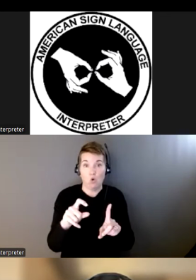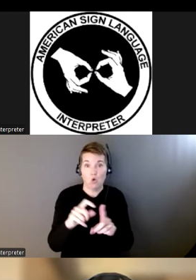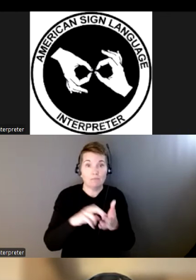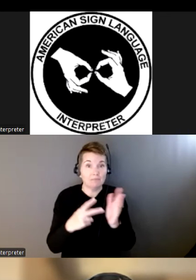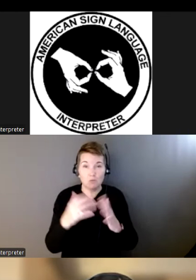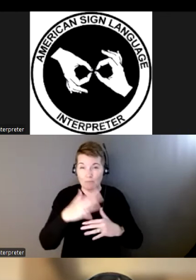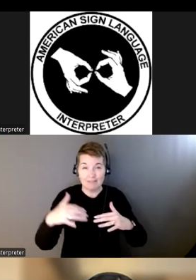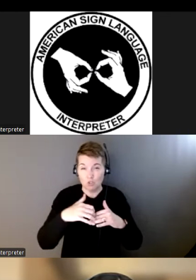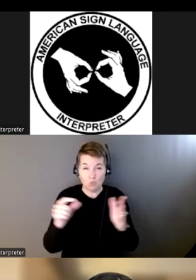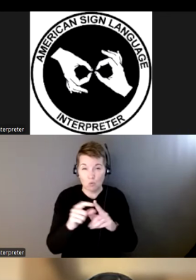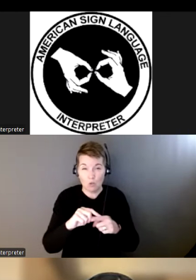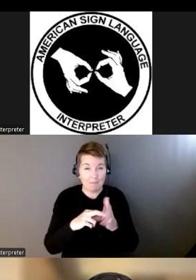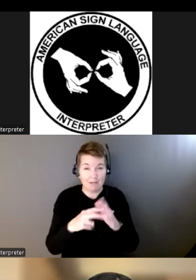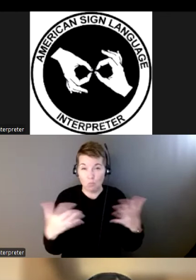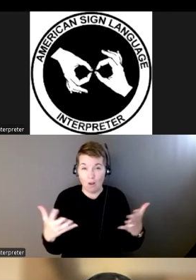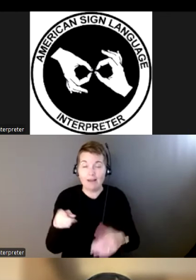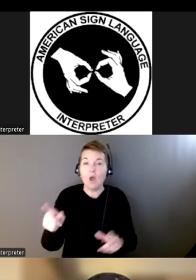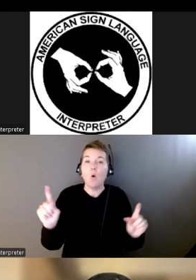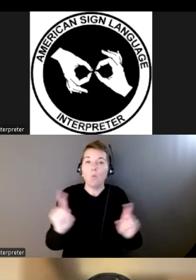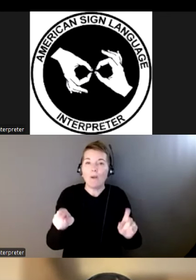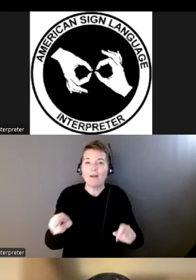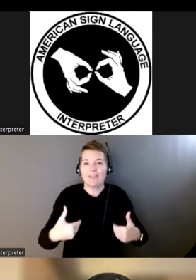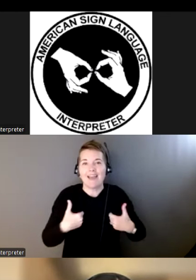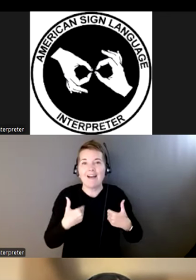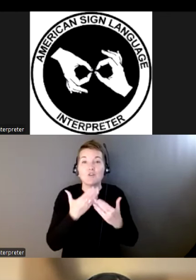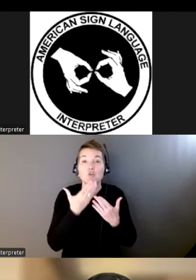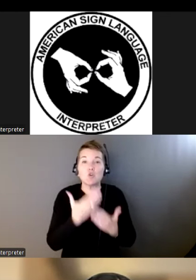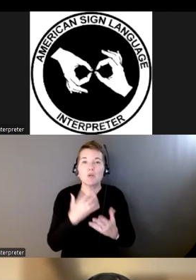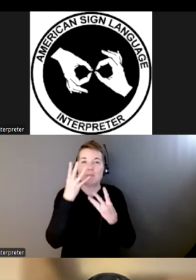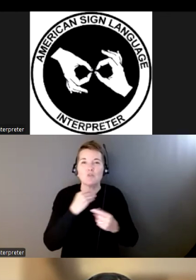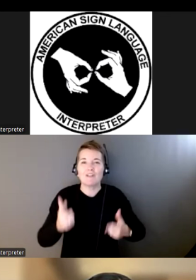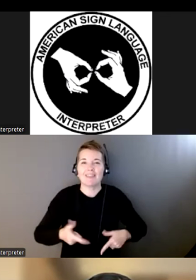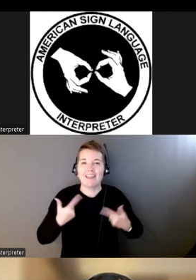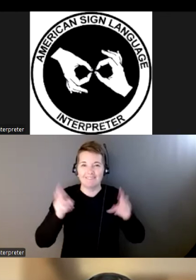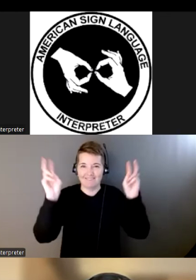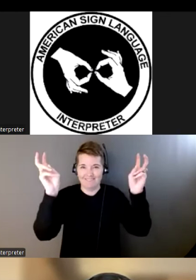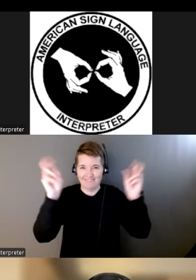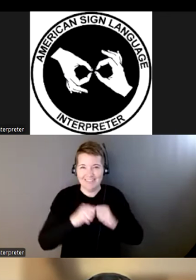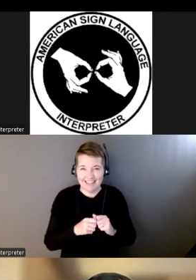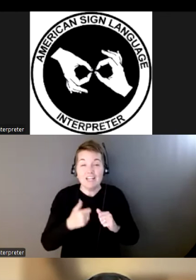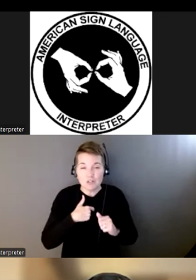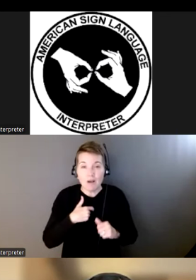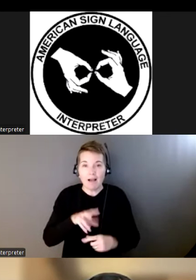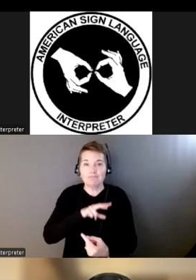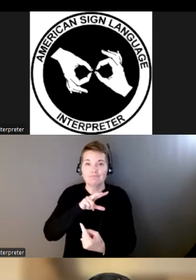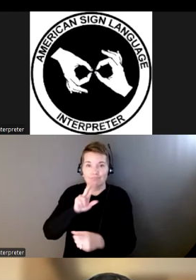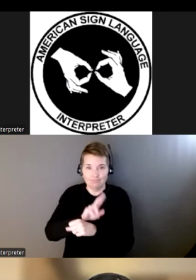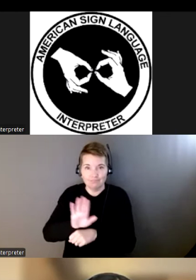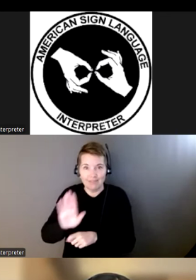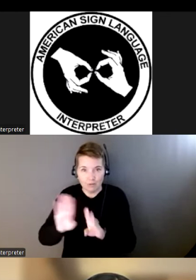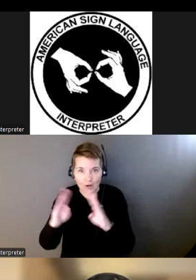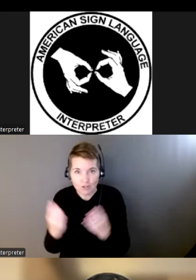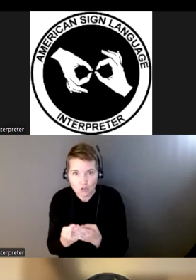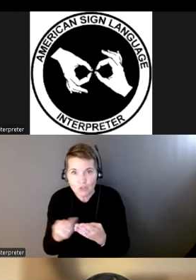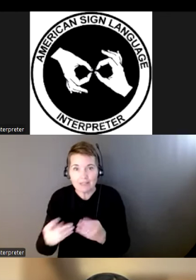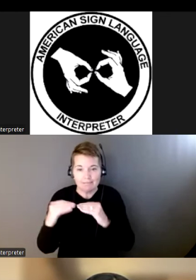good, beautiful life, was shared at the beginning of each session to ground the participants and for them to